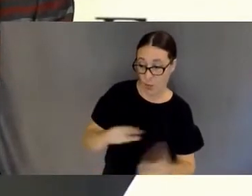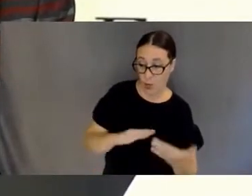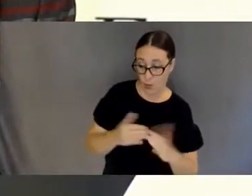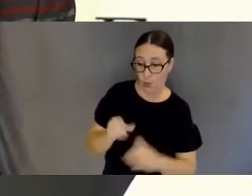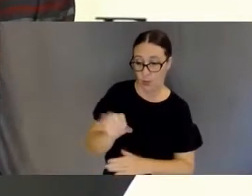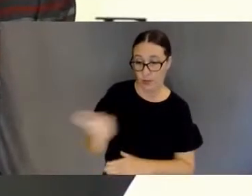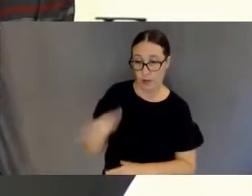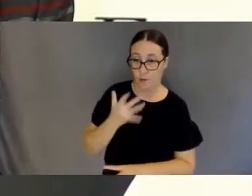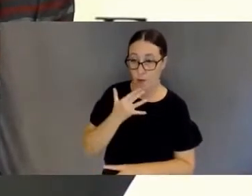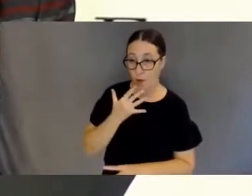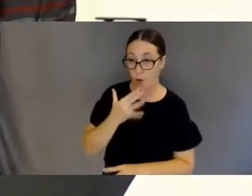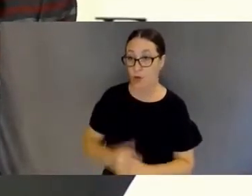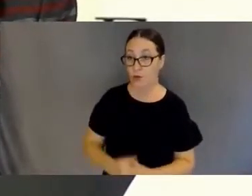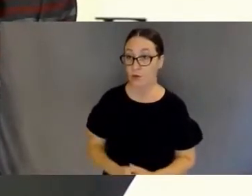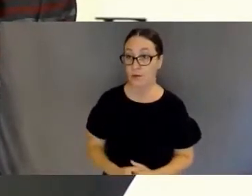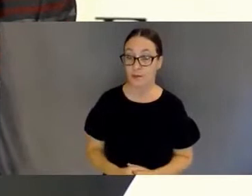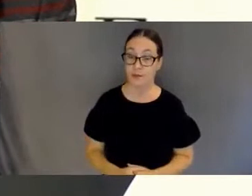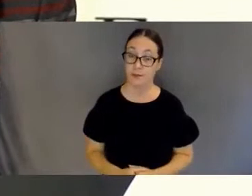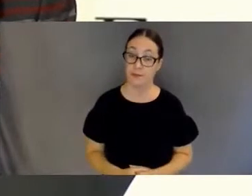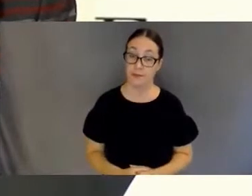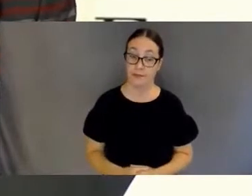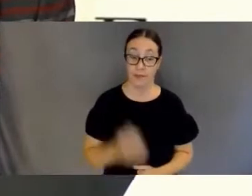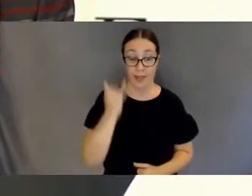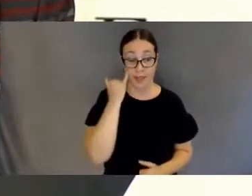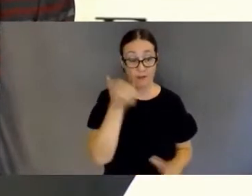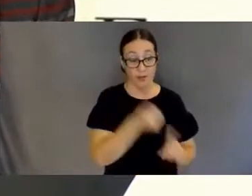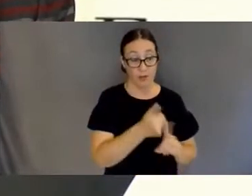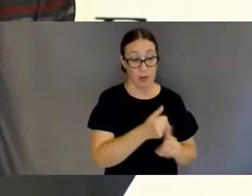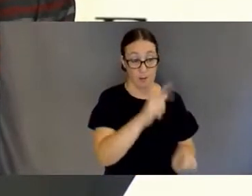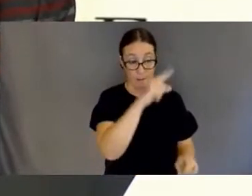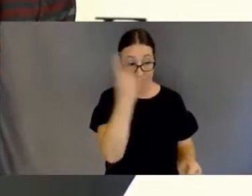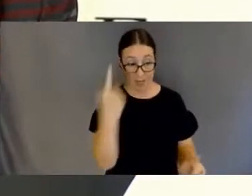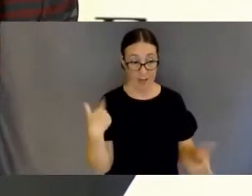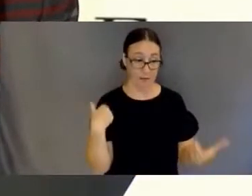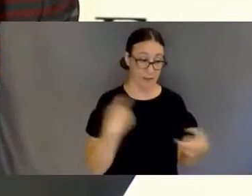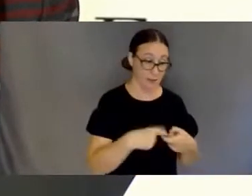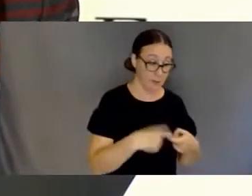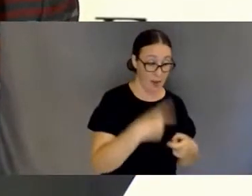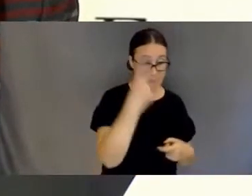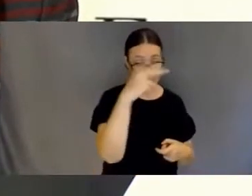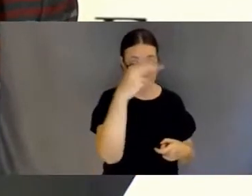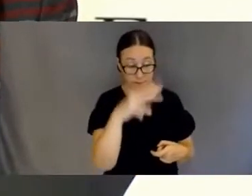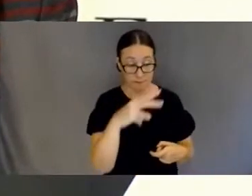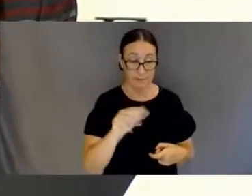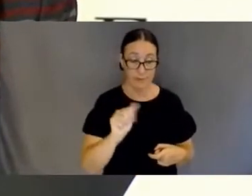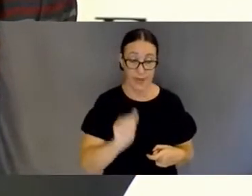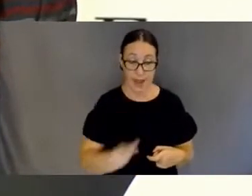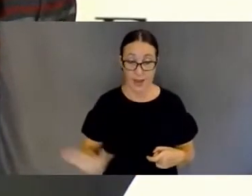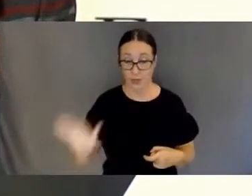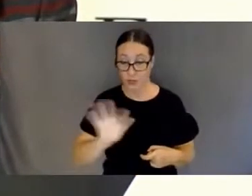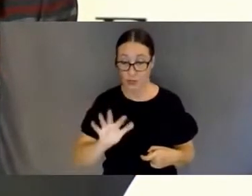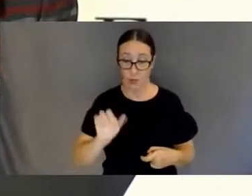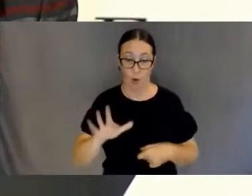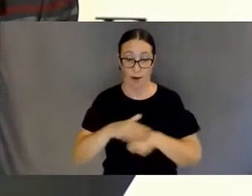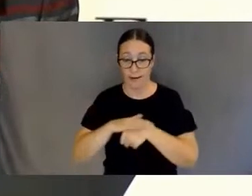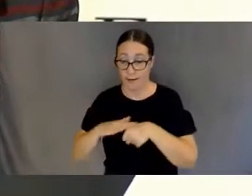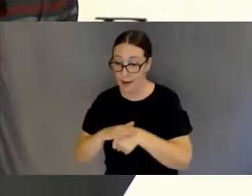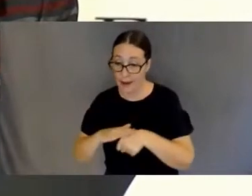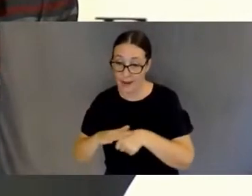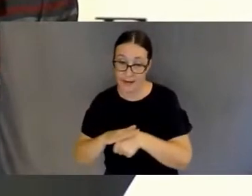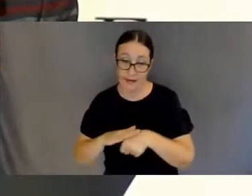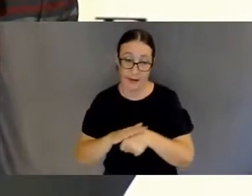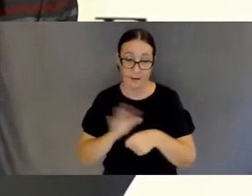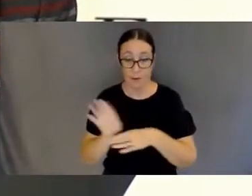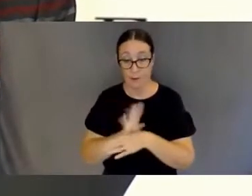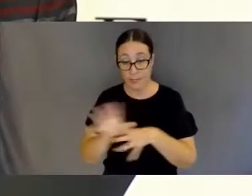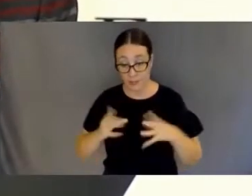color. If you're a Black or Hispanic or Asian or a Native entrepreneur, we know